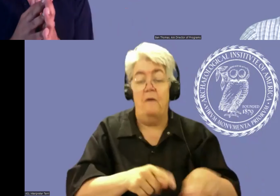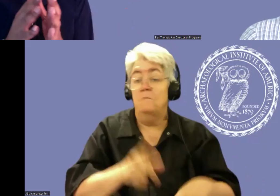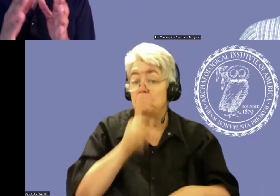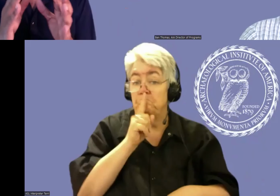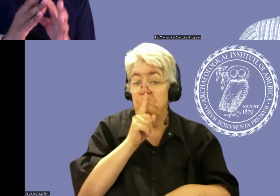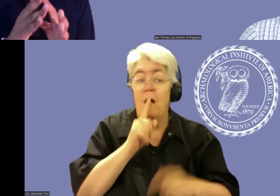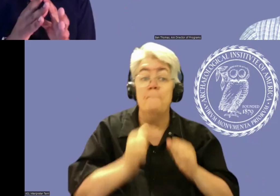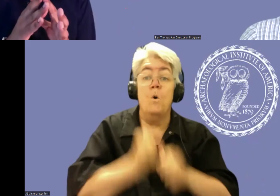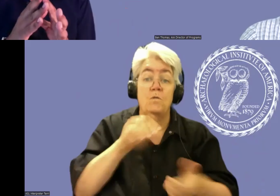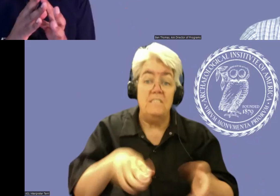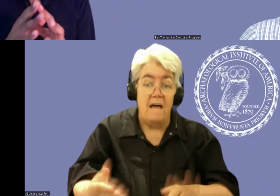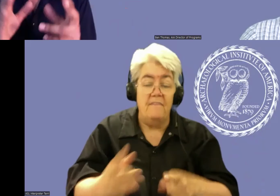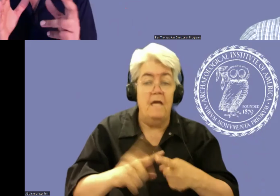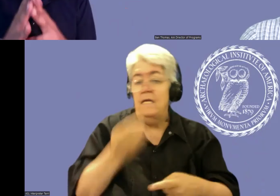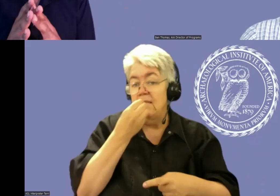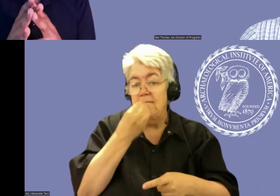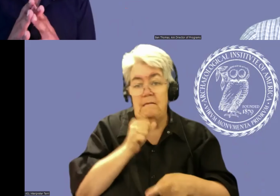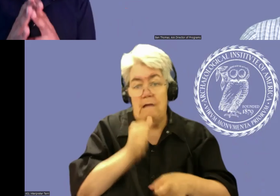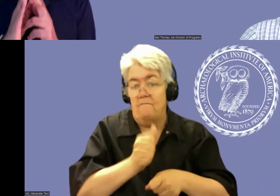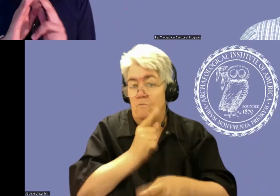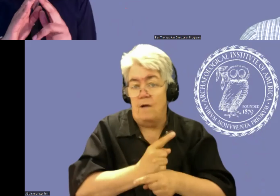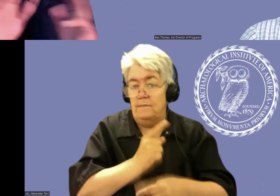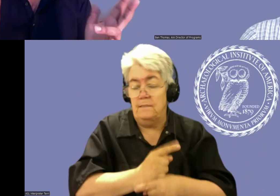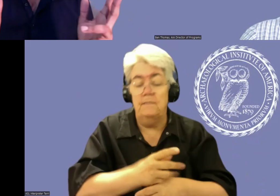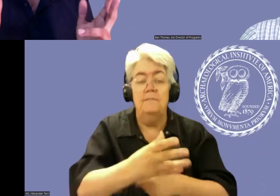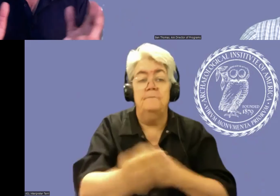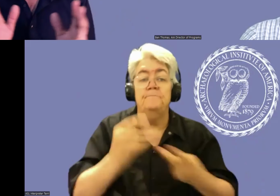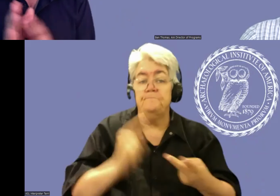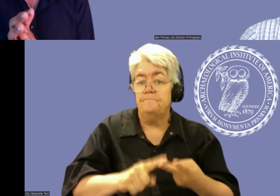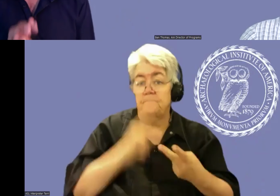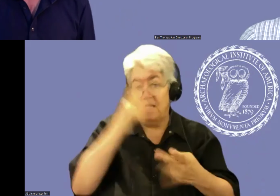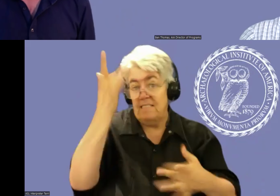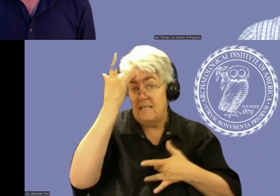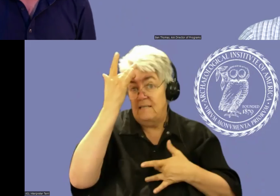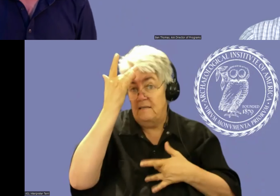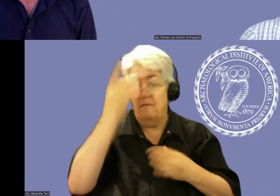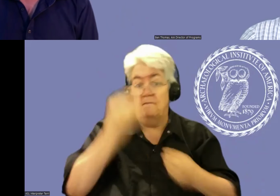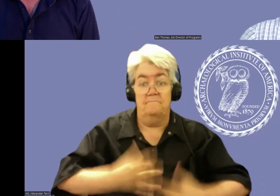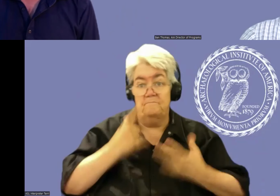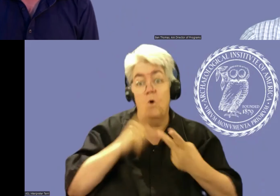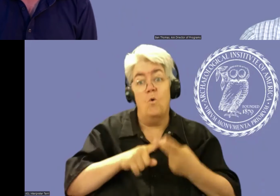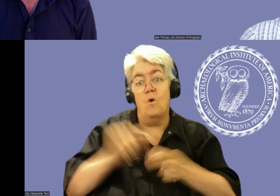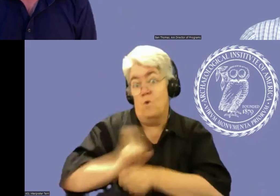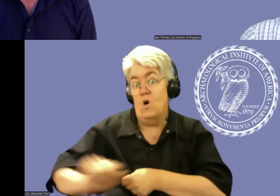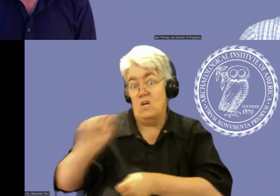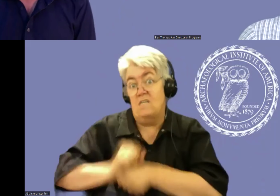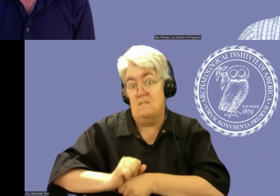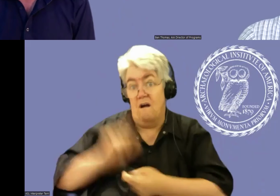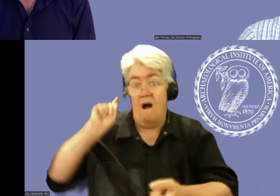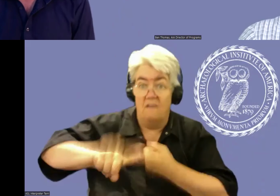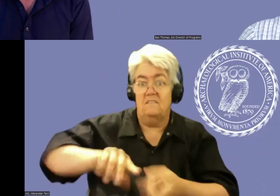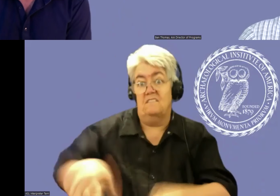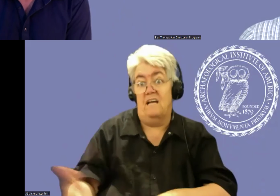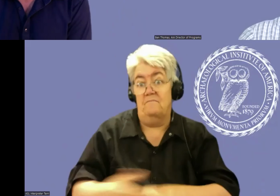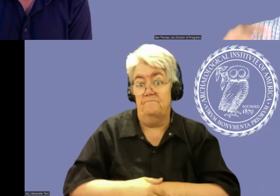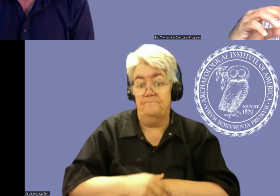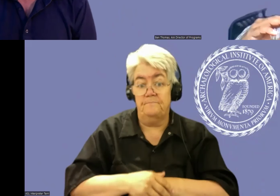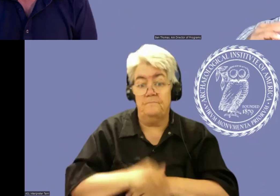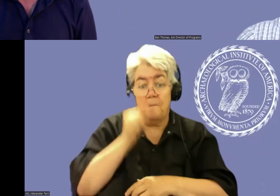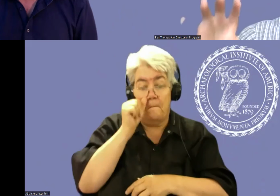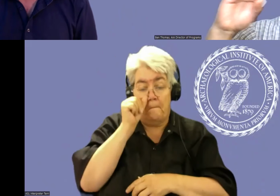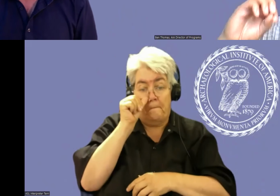malnutrition, infectious disease, or very much the hardworking conditions of life. Um, I'm going to,